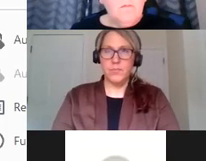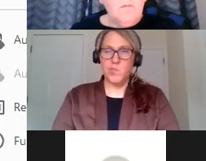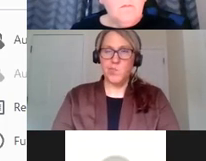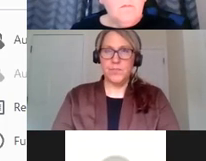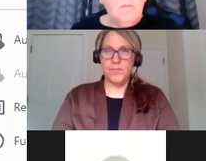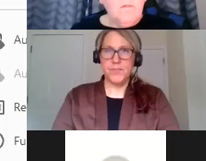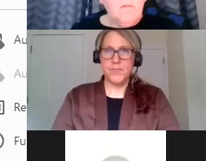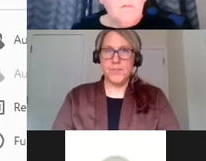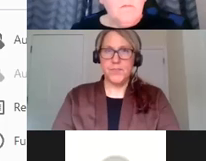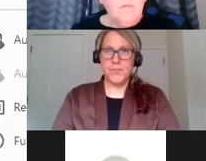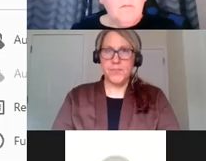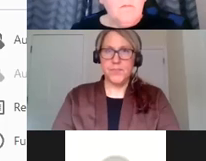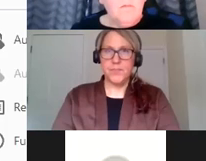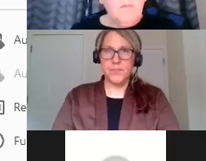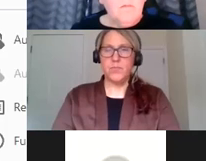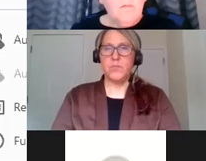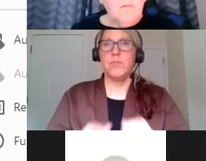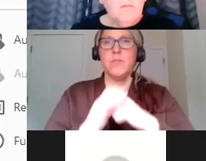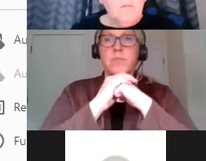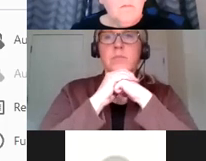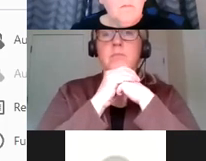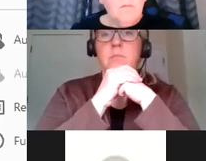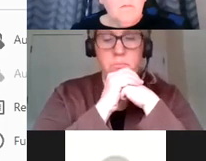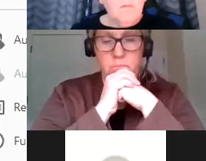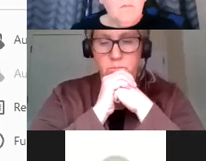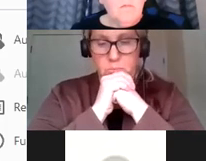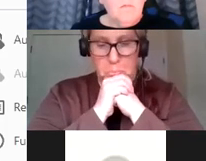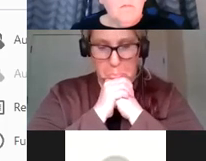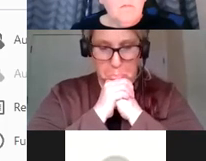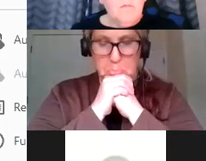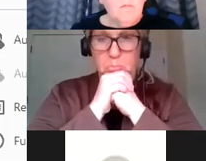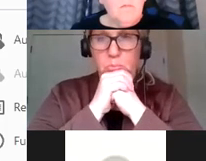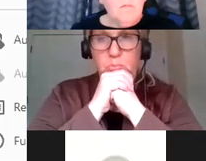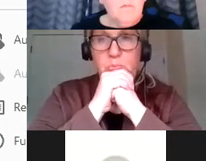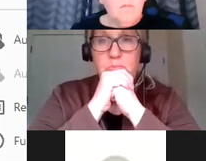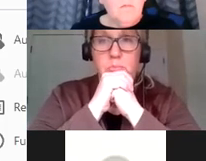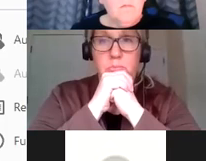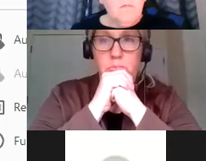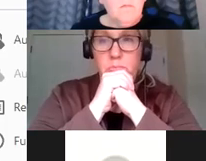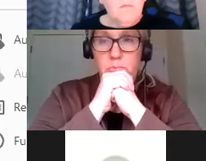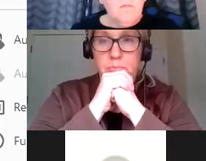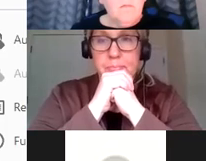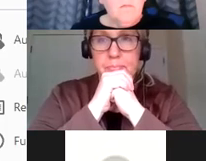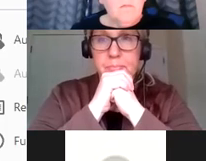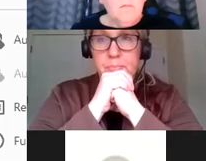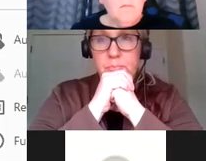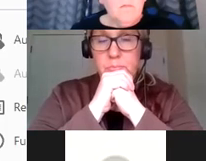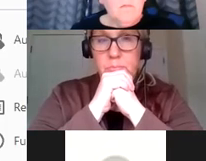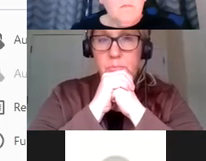and set alternative text. It'll look for the photos, and then it'll give you this little box where you can kind of go